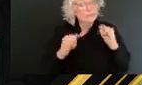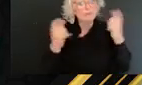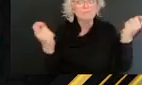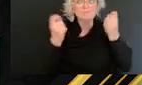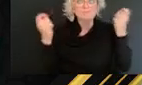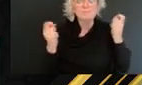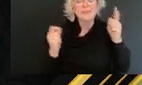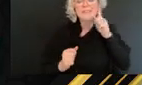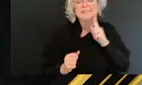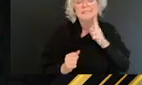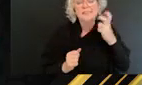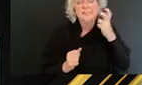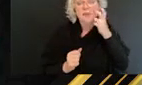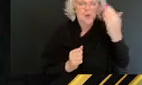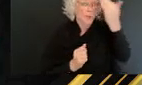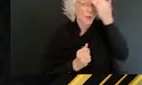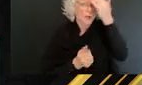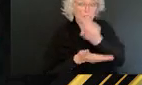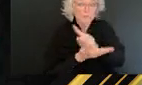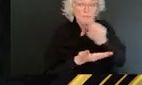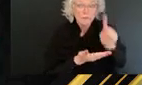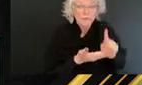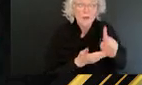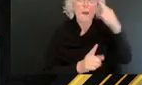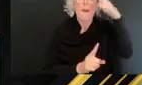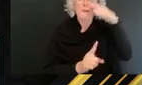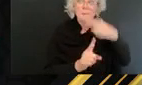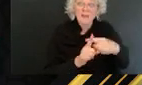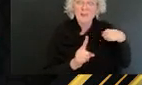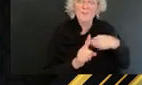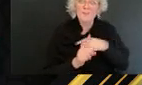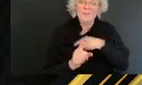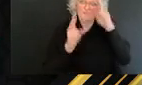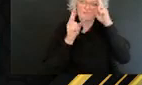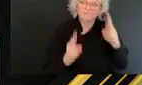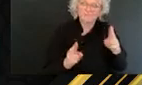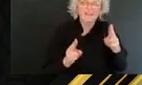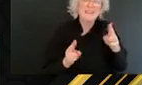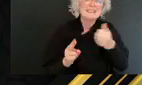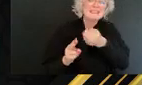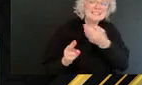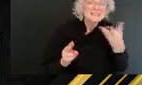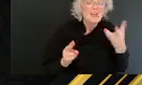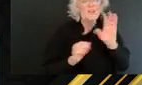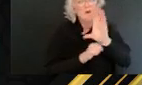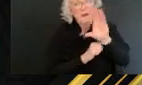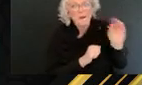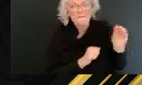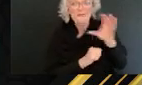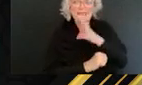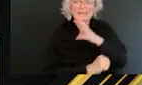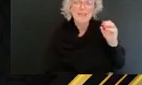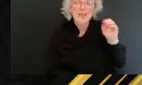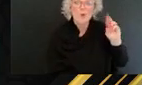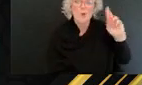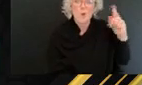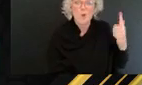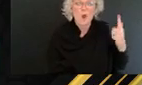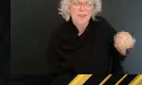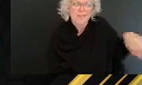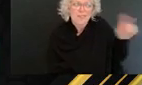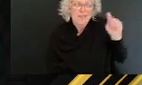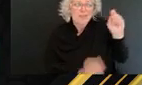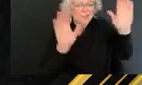Awareness Week, but also honoring a number of individuals and organizations that have done a tremendous job to provide